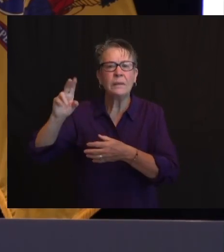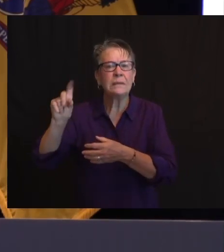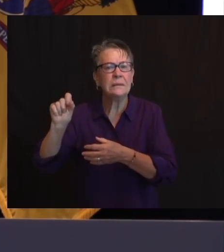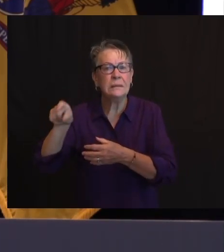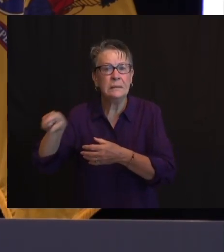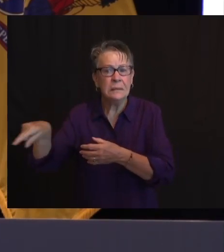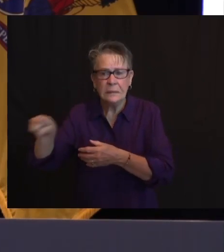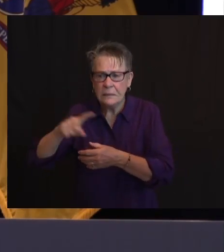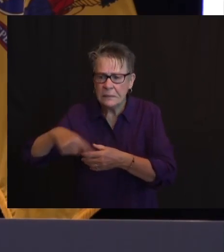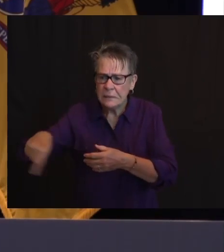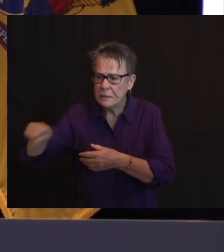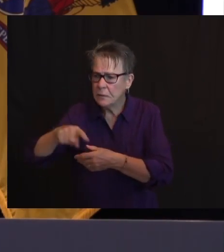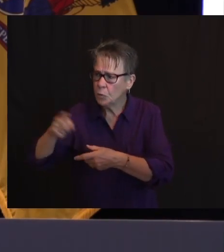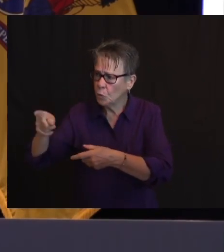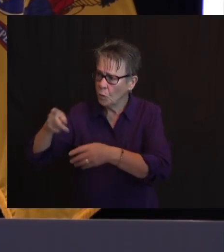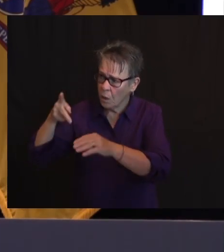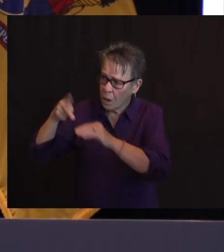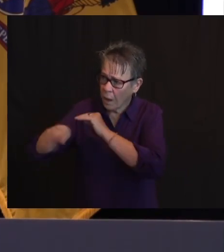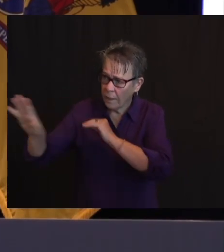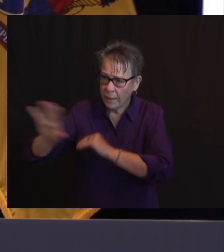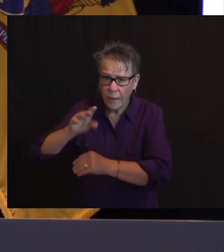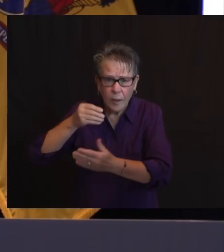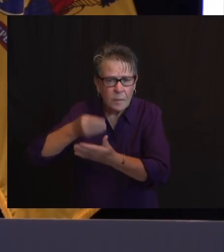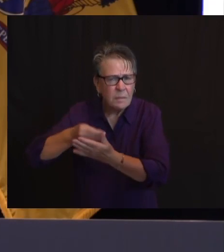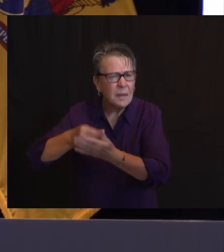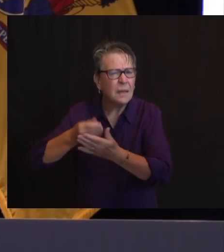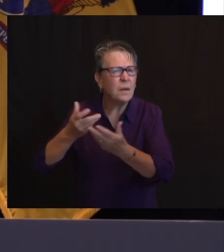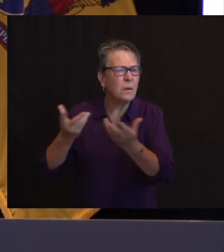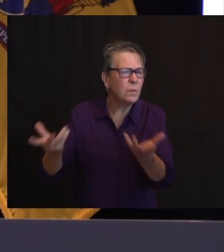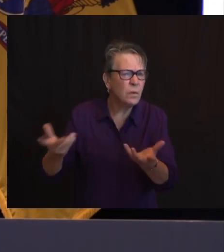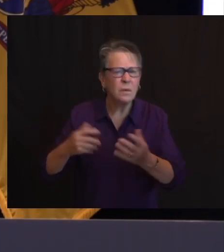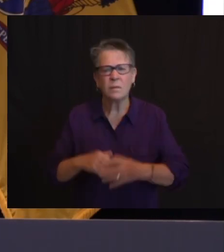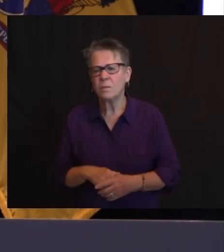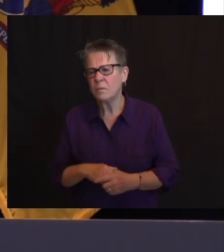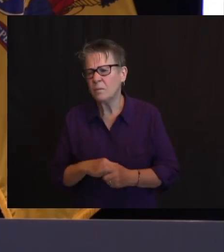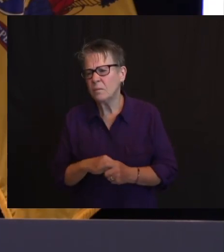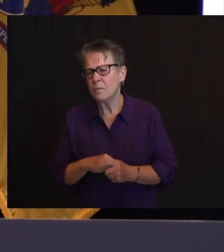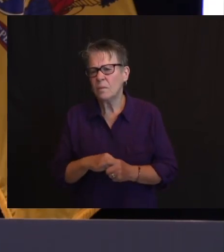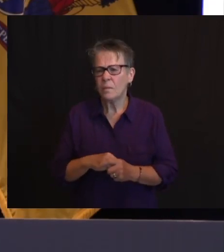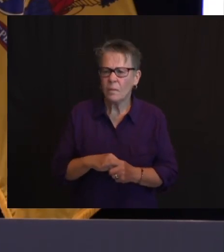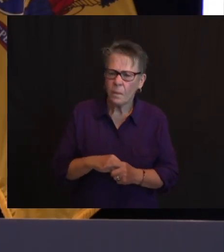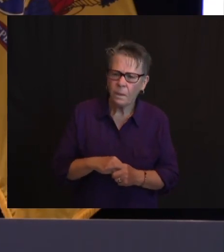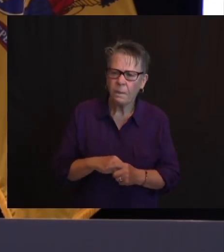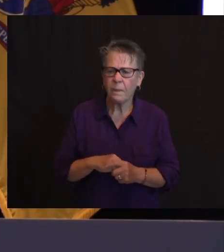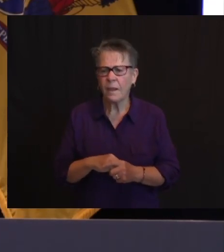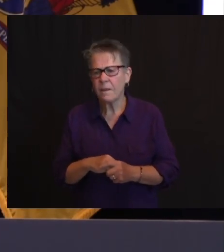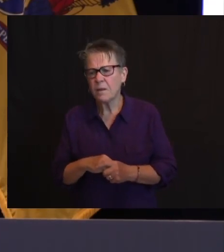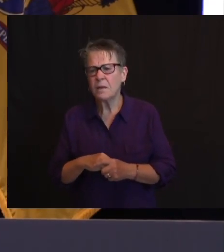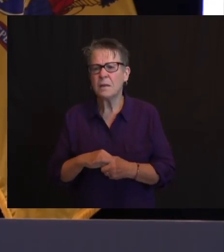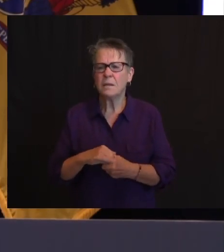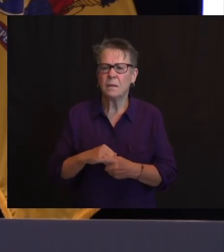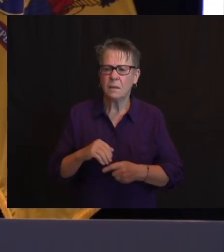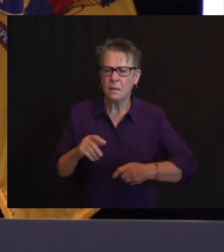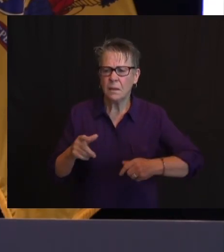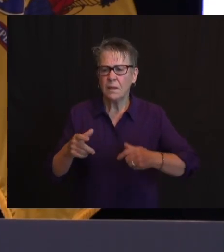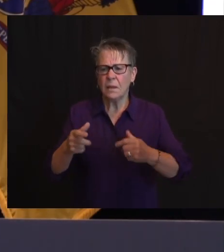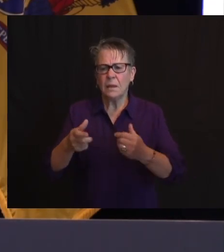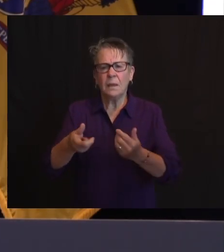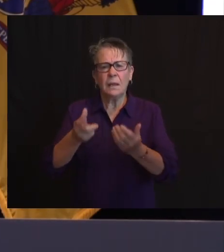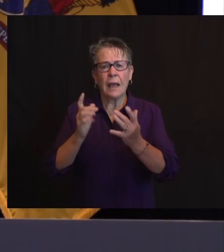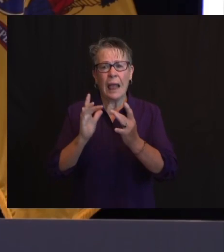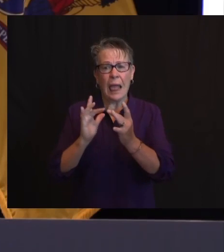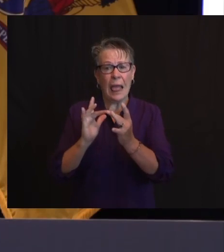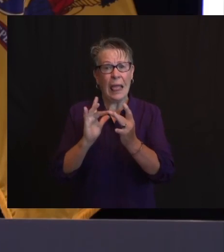What details do you know about the network connection issue that led to more delays at motor vehicles today and left the agency unable to finish